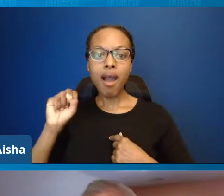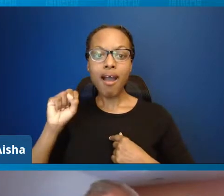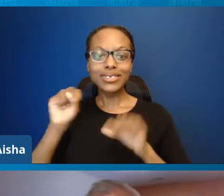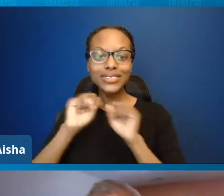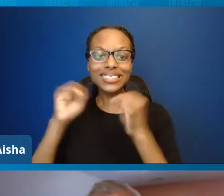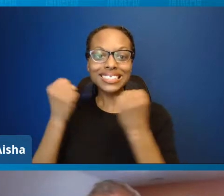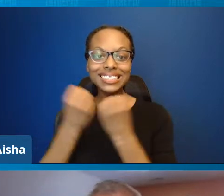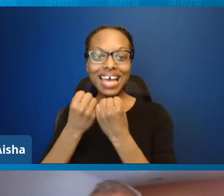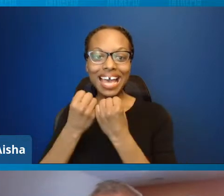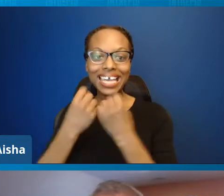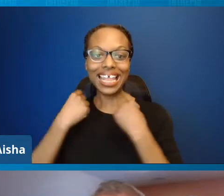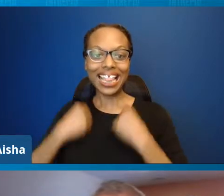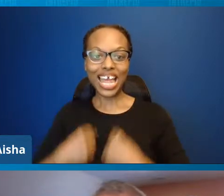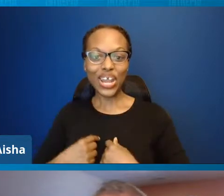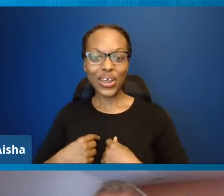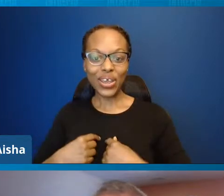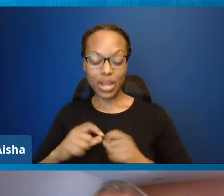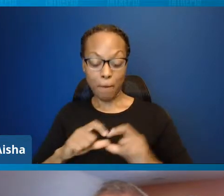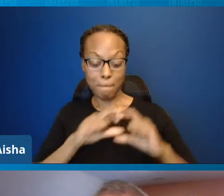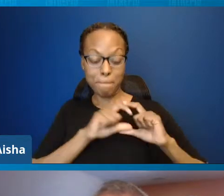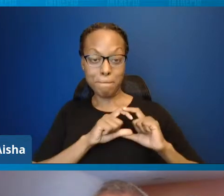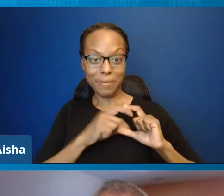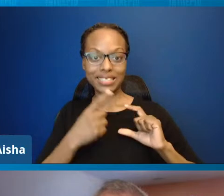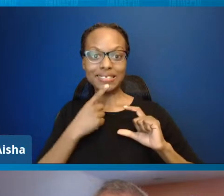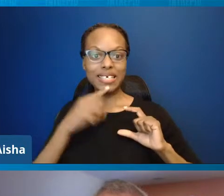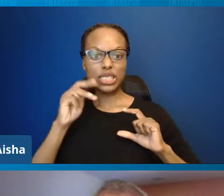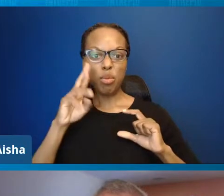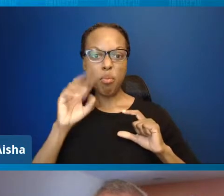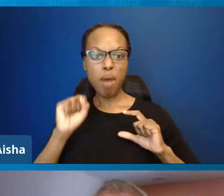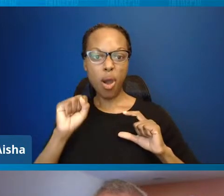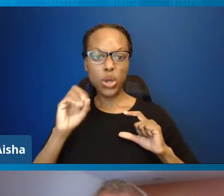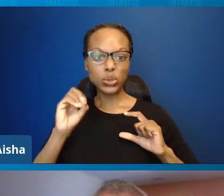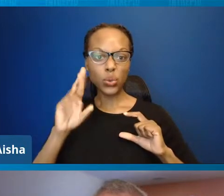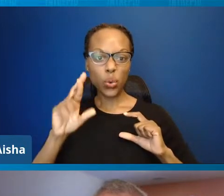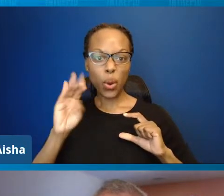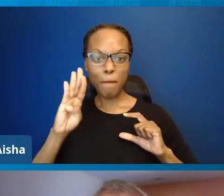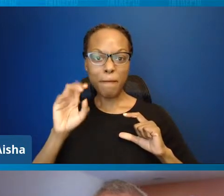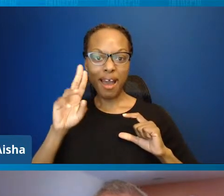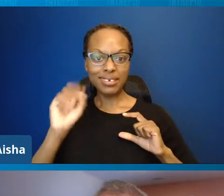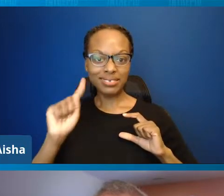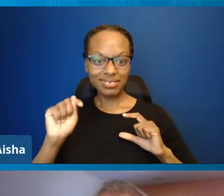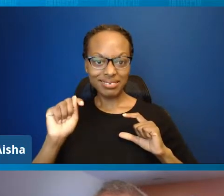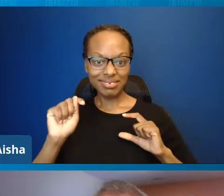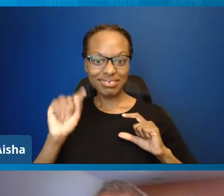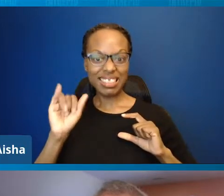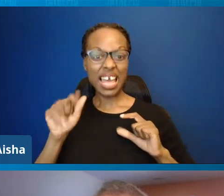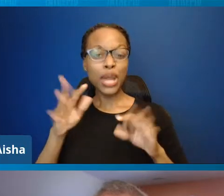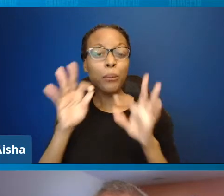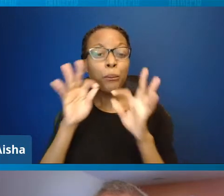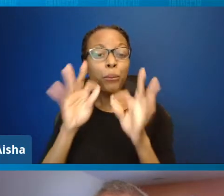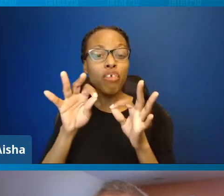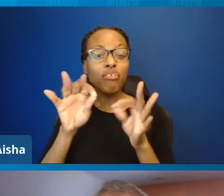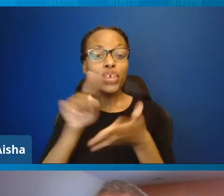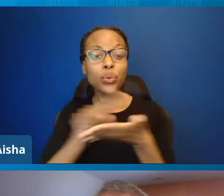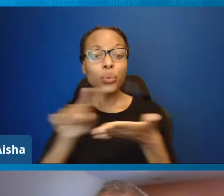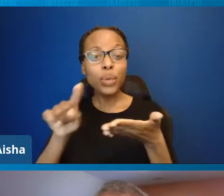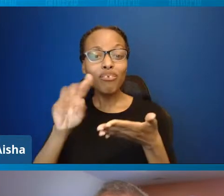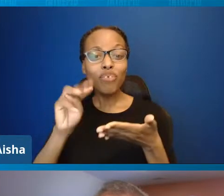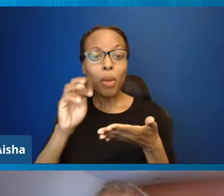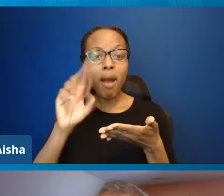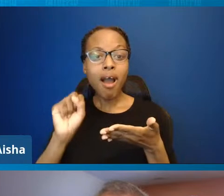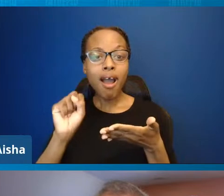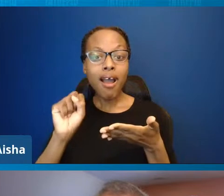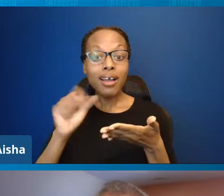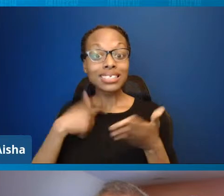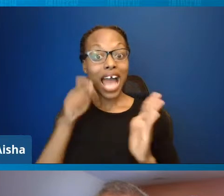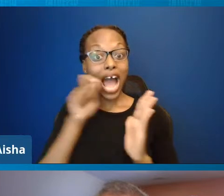button ever. It says Mars or Bust. And it's all kind of like the perfect Mars week for me because I wrote a book called The